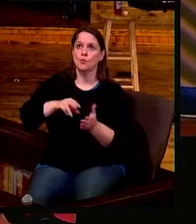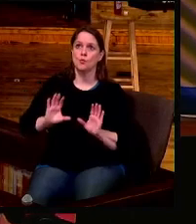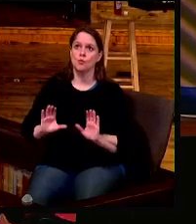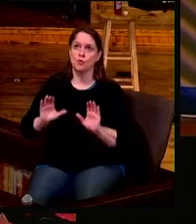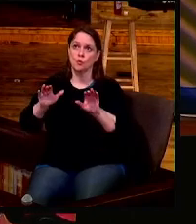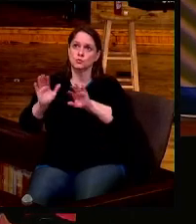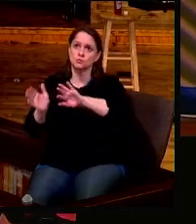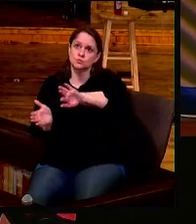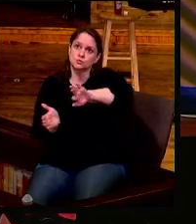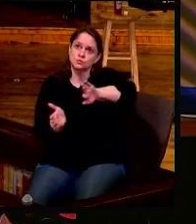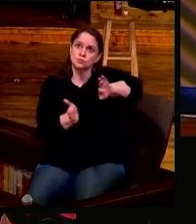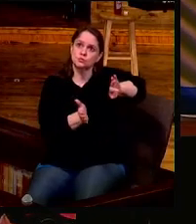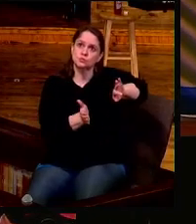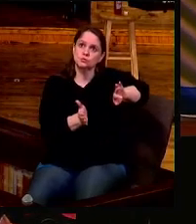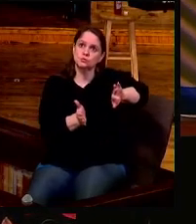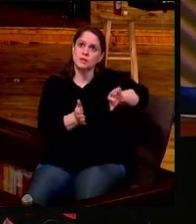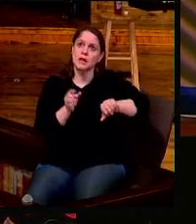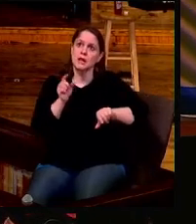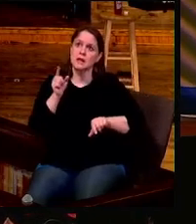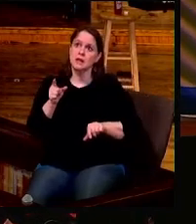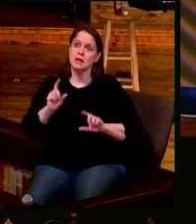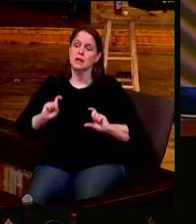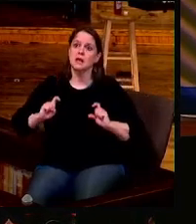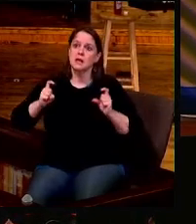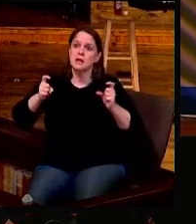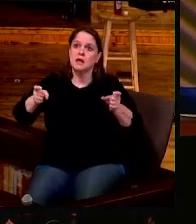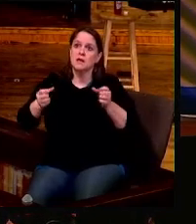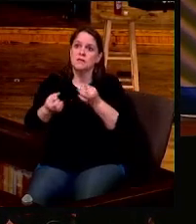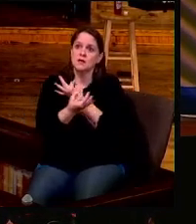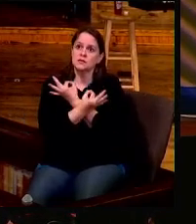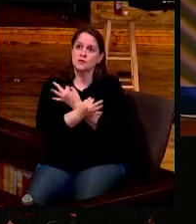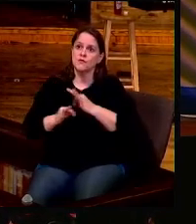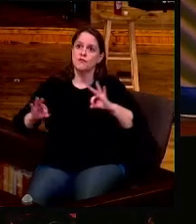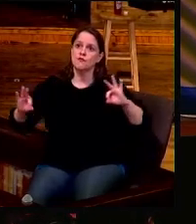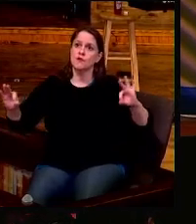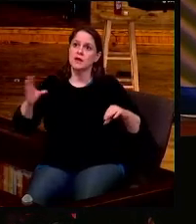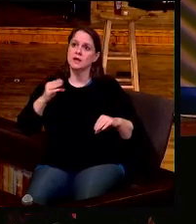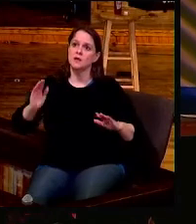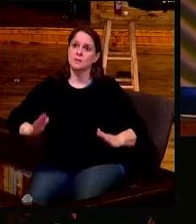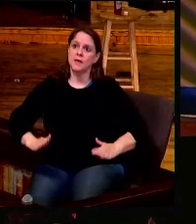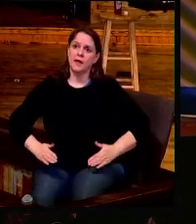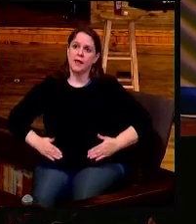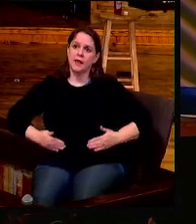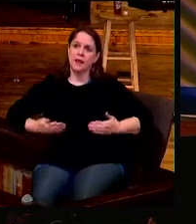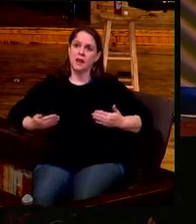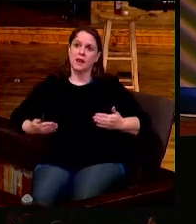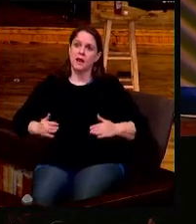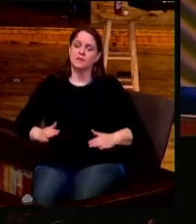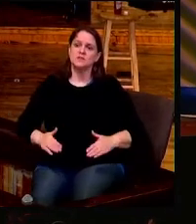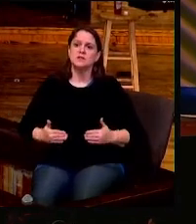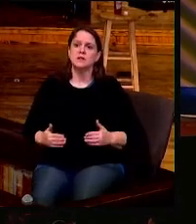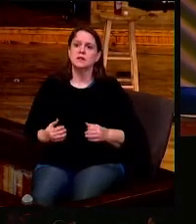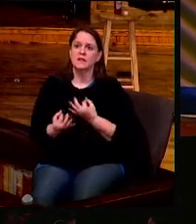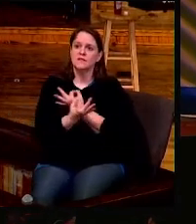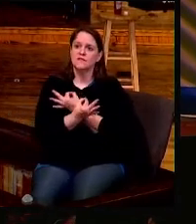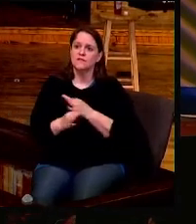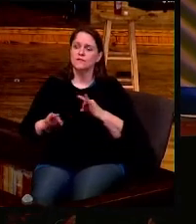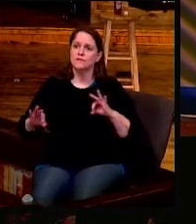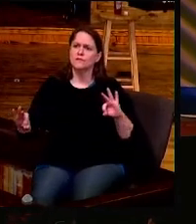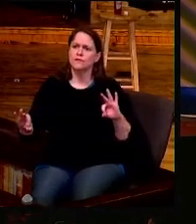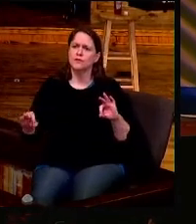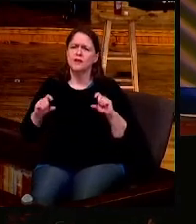Amen. To give us a freedom and a life to live free of the sins and give